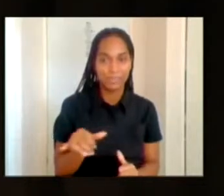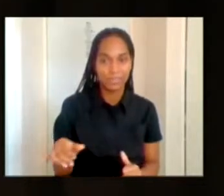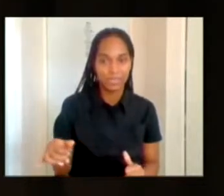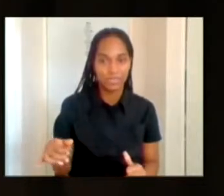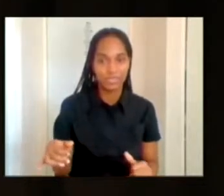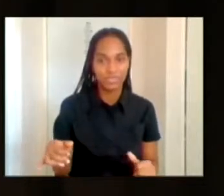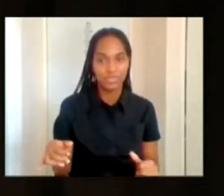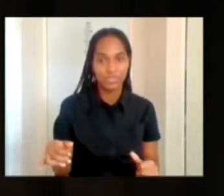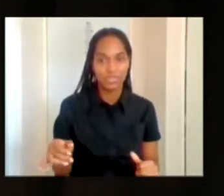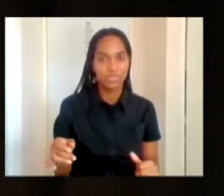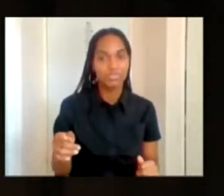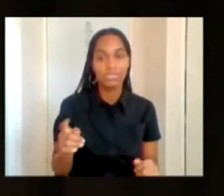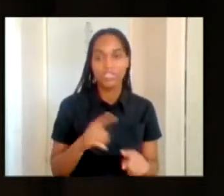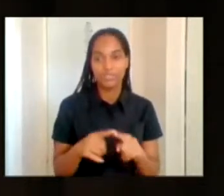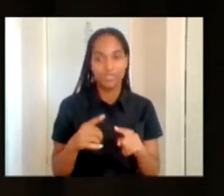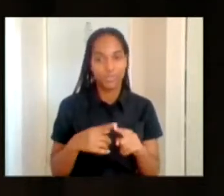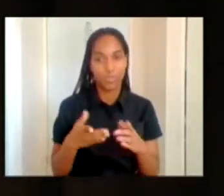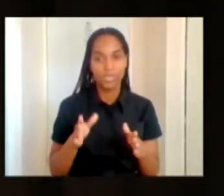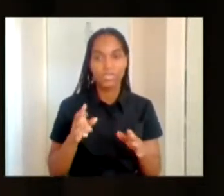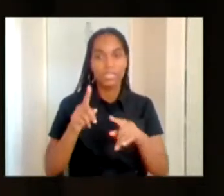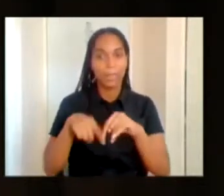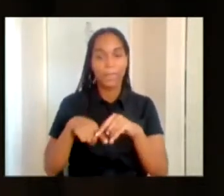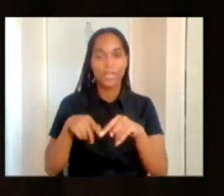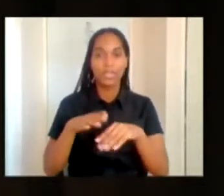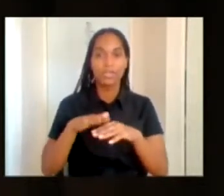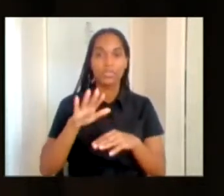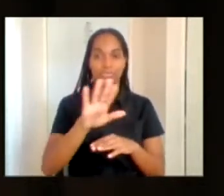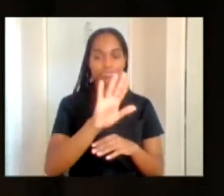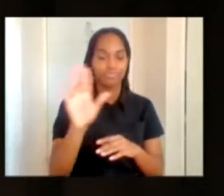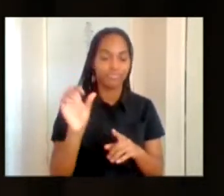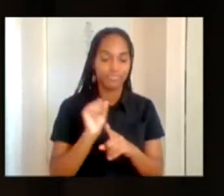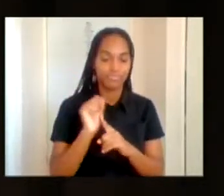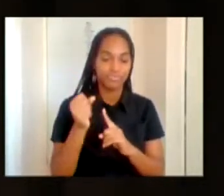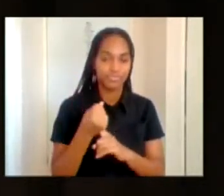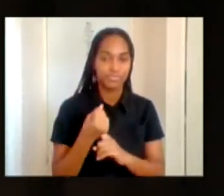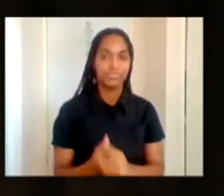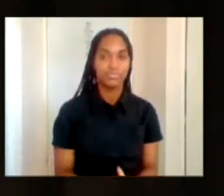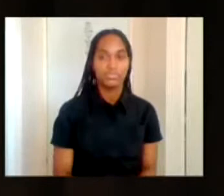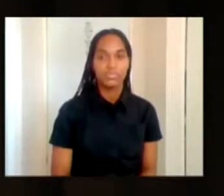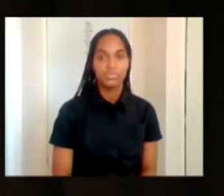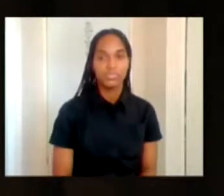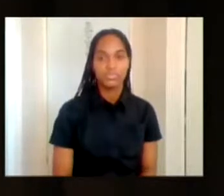preferred way, depending on your situation and so on.